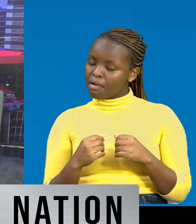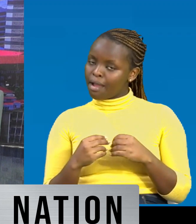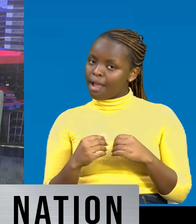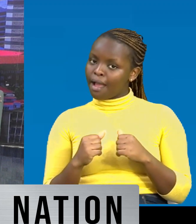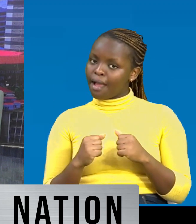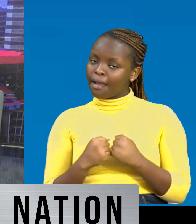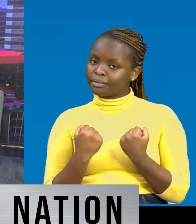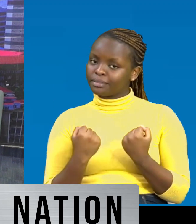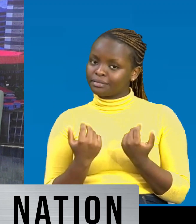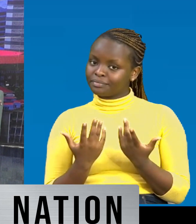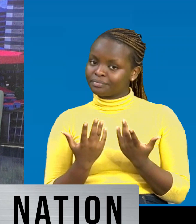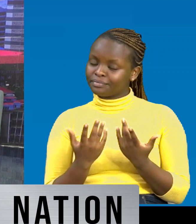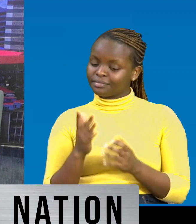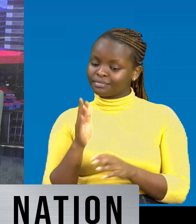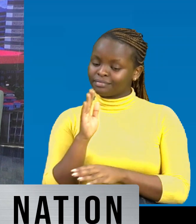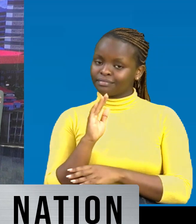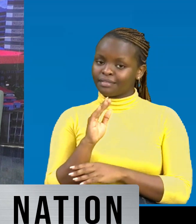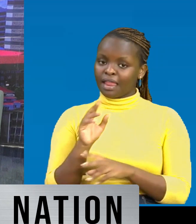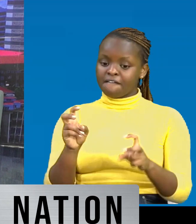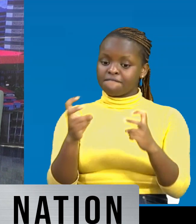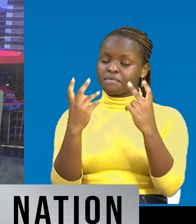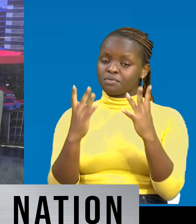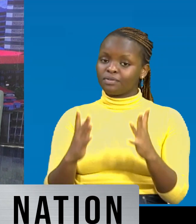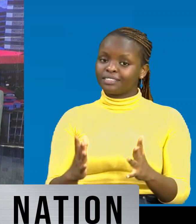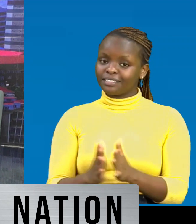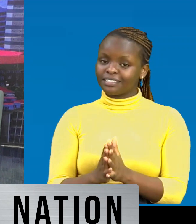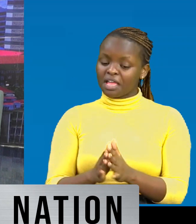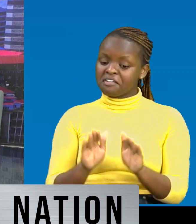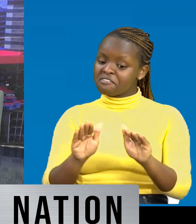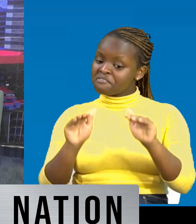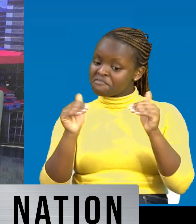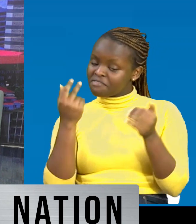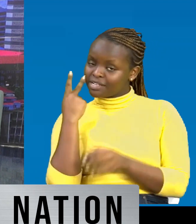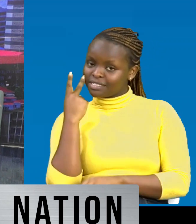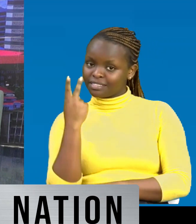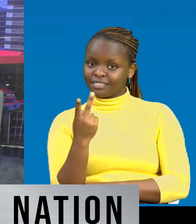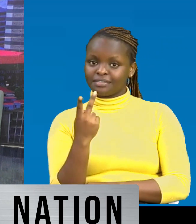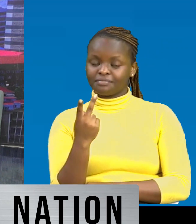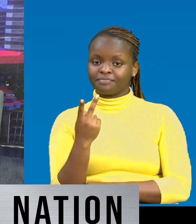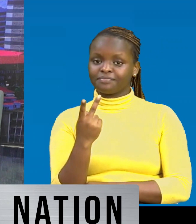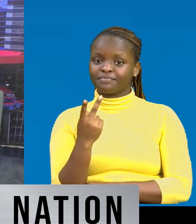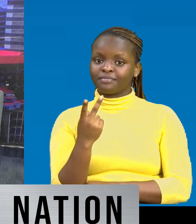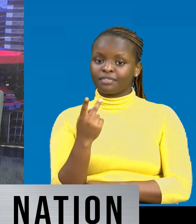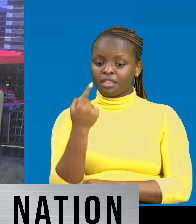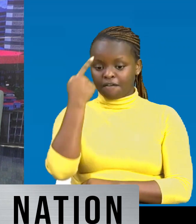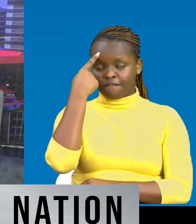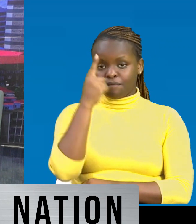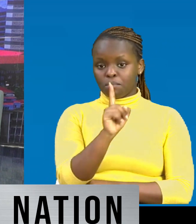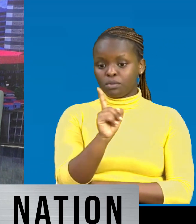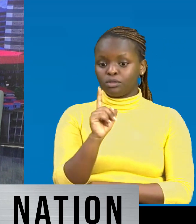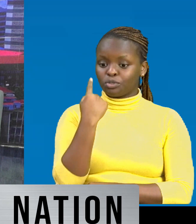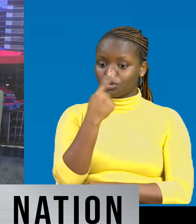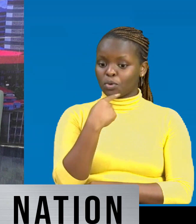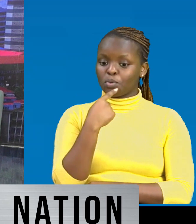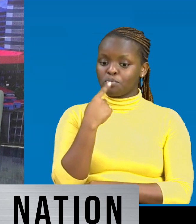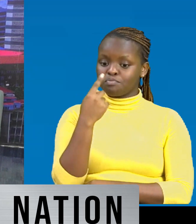see. Hey, viewers, let's wait and see. Yeah, for those who have